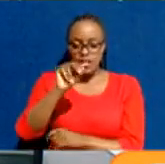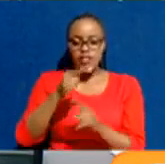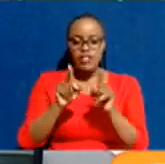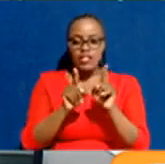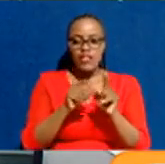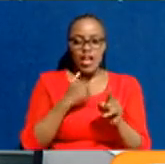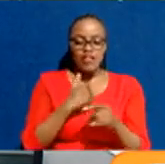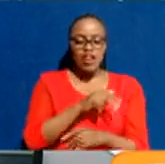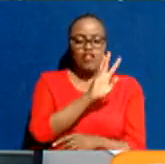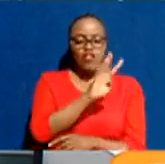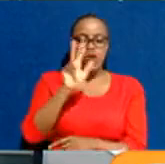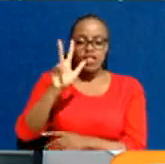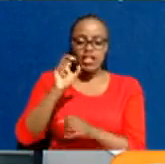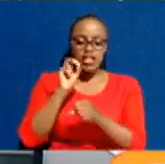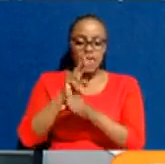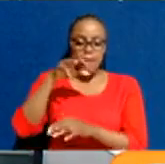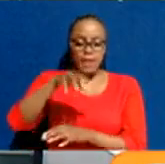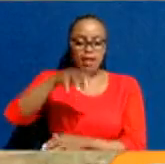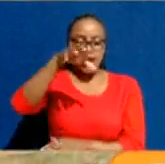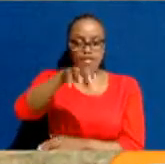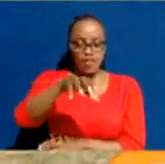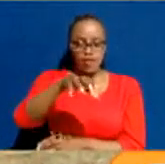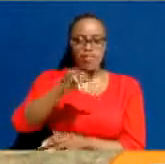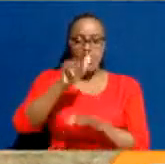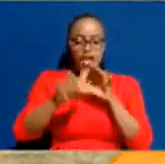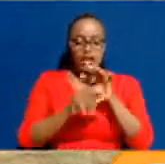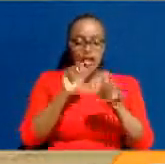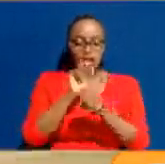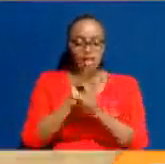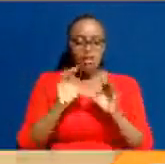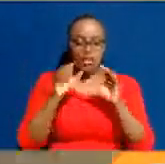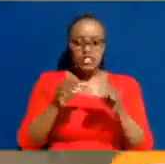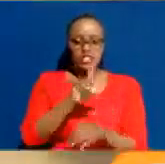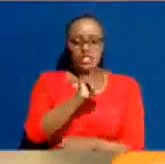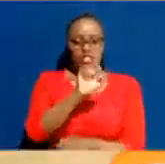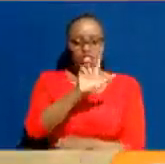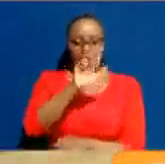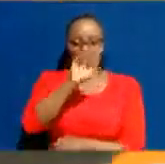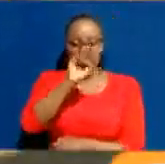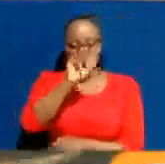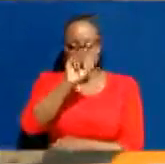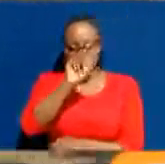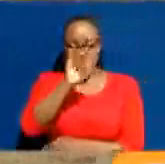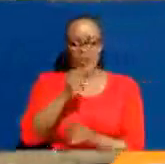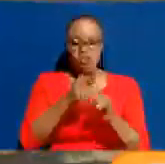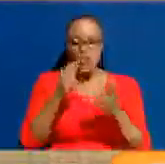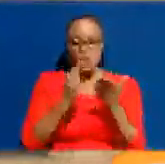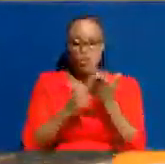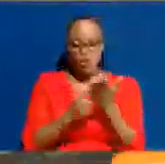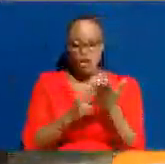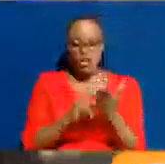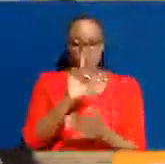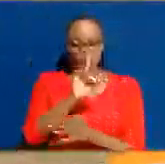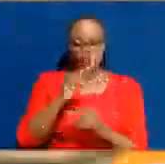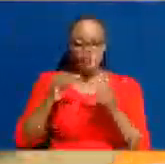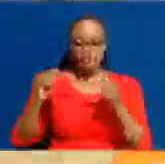beating Ligi Ndogo 4-3 in penalty shootouts. In the under 11 category, Tele Tubbies Kids from Uganda bagged the title after 1-0